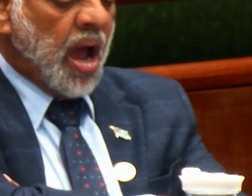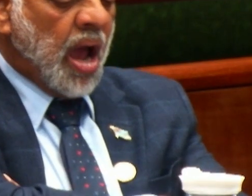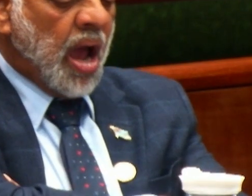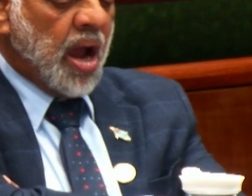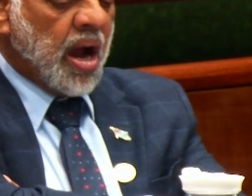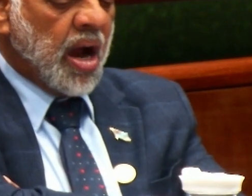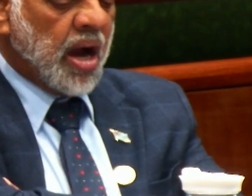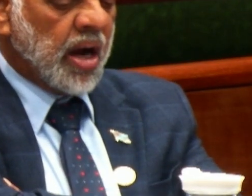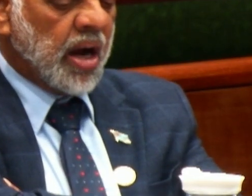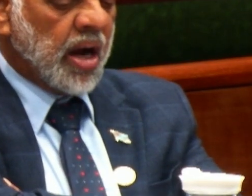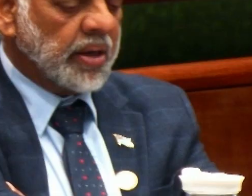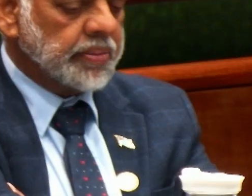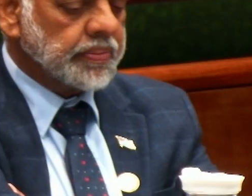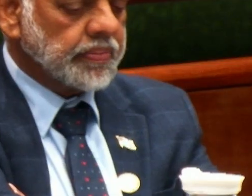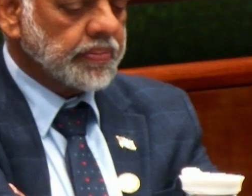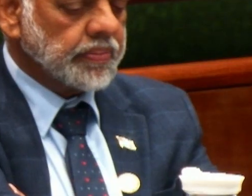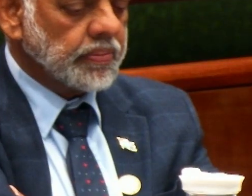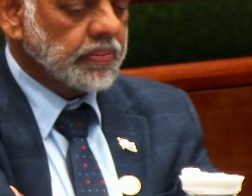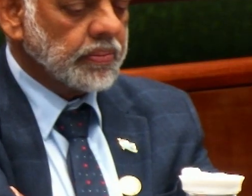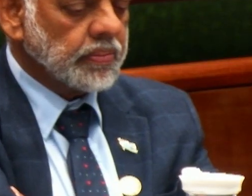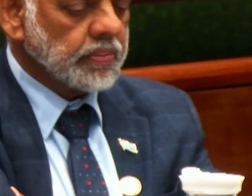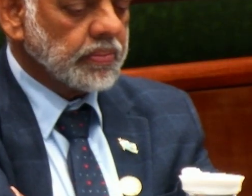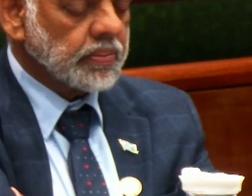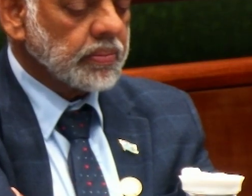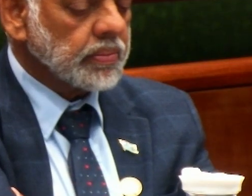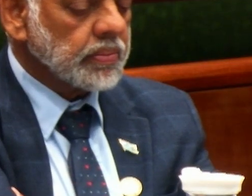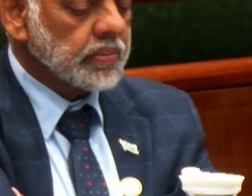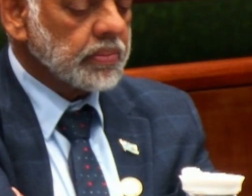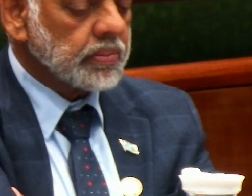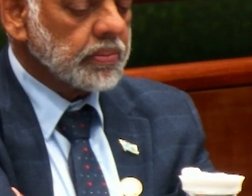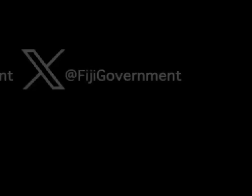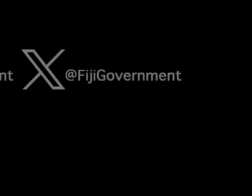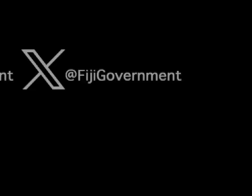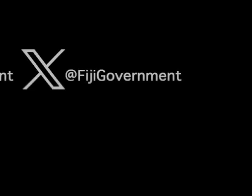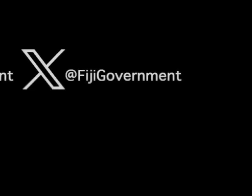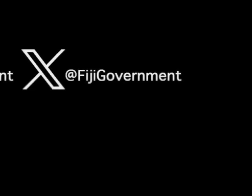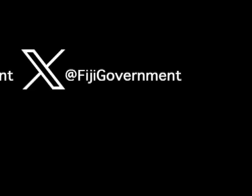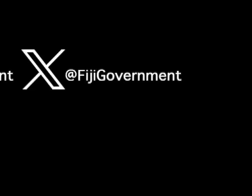advance the rights of all persons with disabilities in Fiji in different sectors. Thank you, Mr. Speaker.